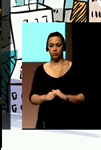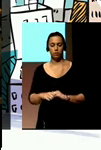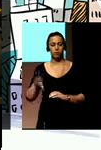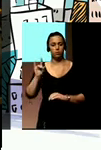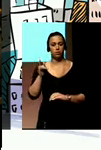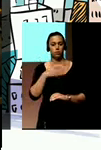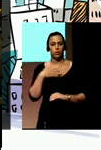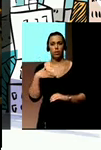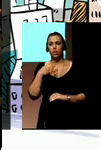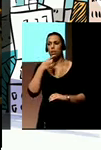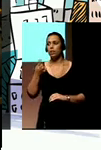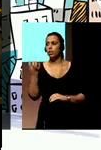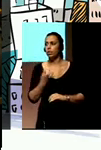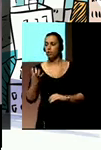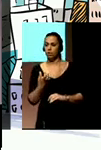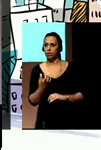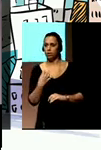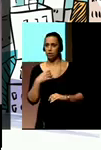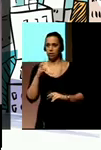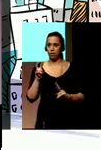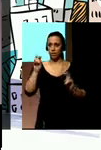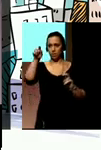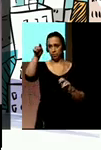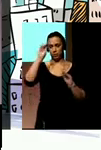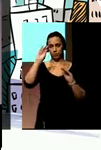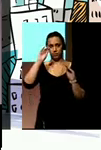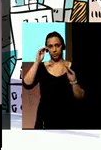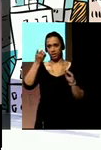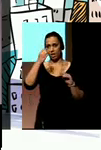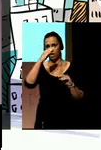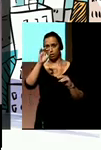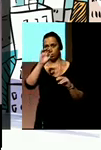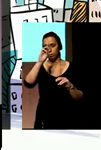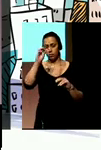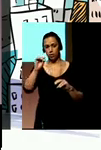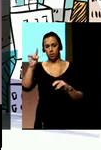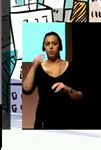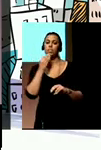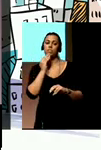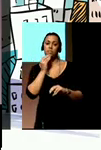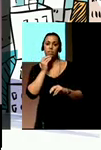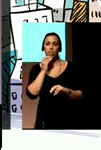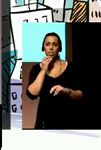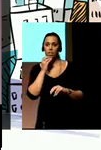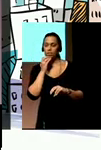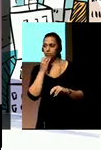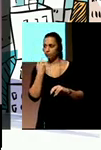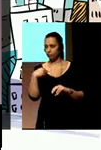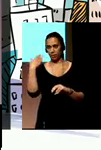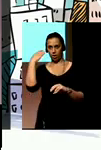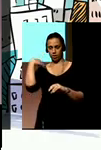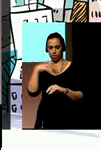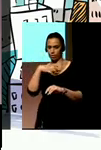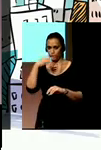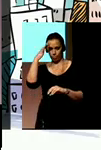The intervention to Acropolis. In Greece, we couldn't really imagine that we could make